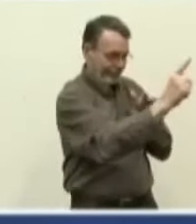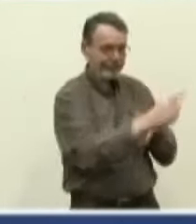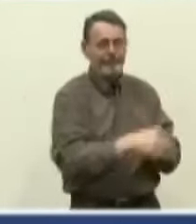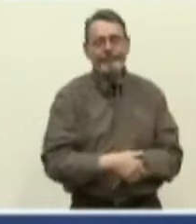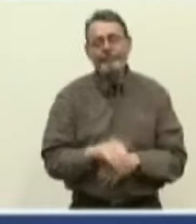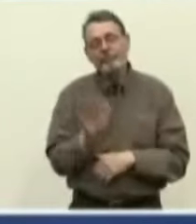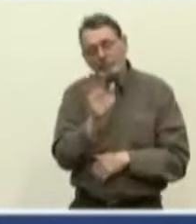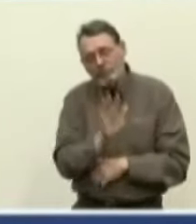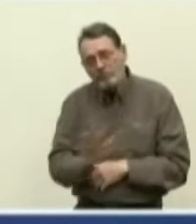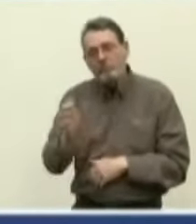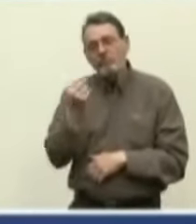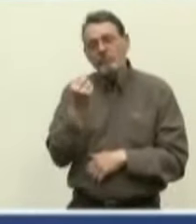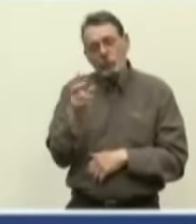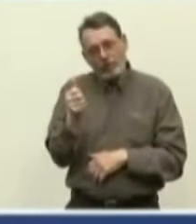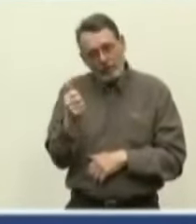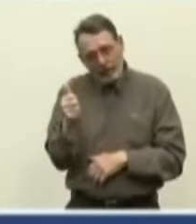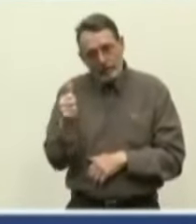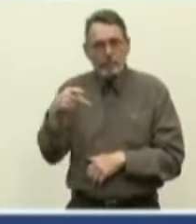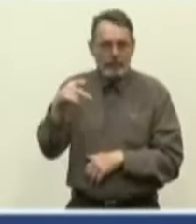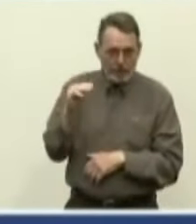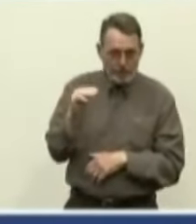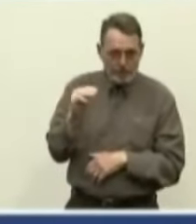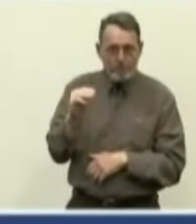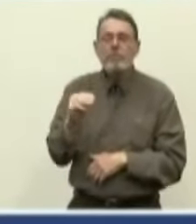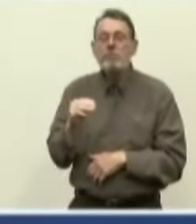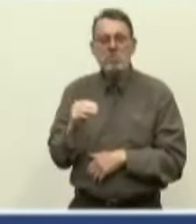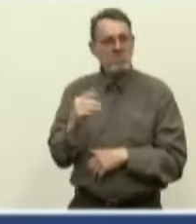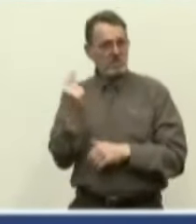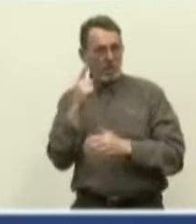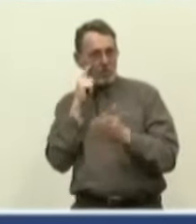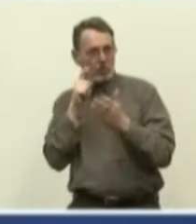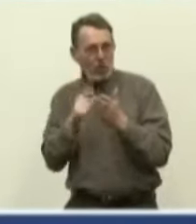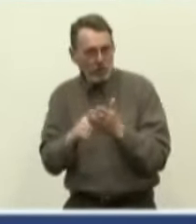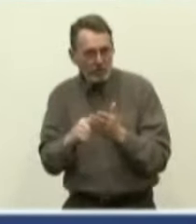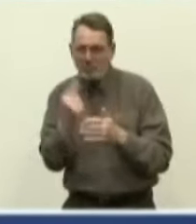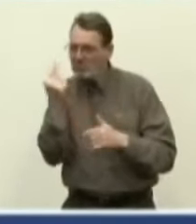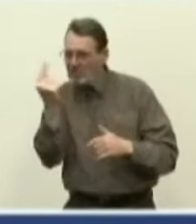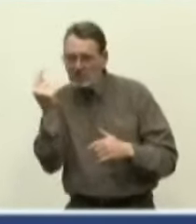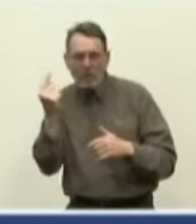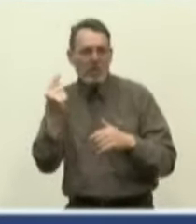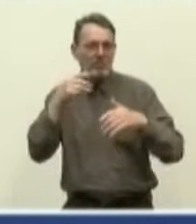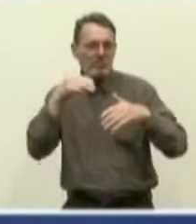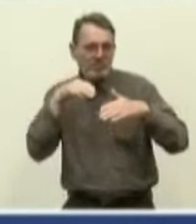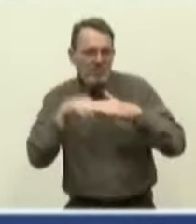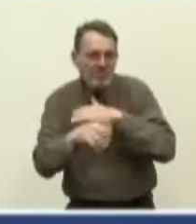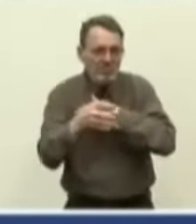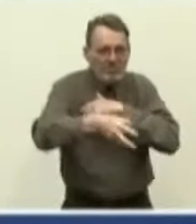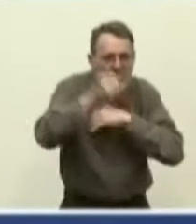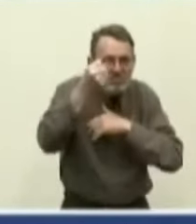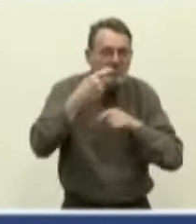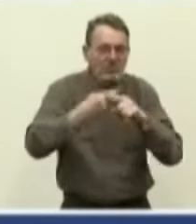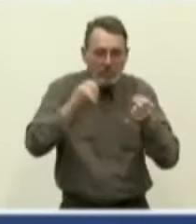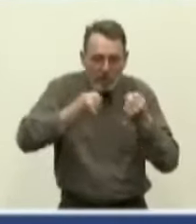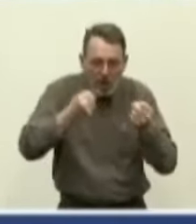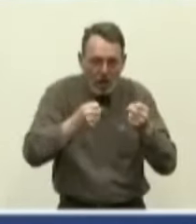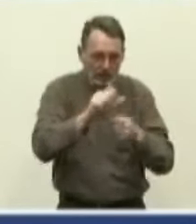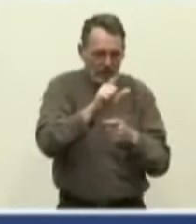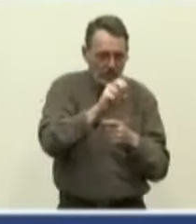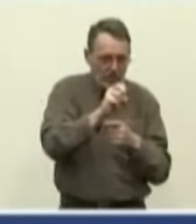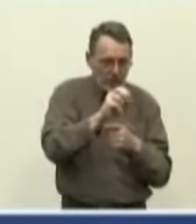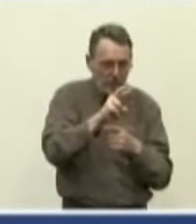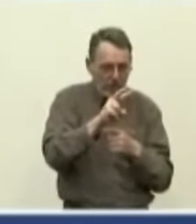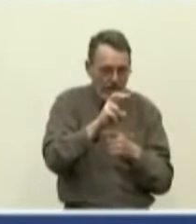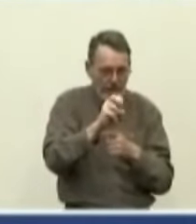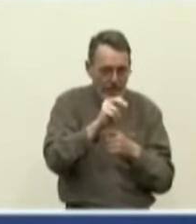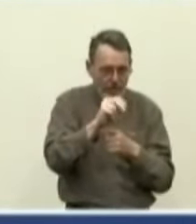At approximately 12:10 p.m., a witness observed an auto burglary at Leavenworth and Jefferson Streets in the Central Police